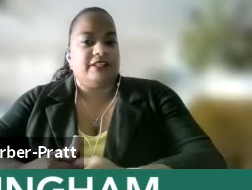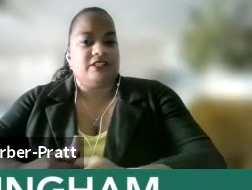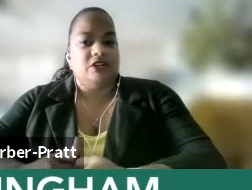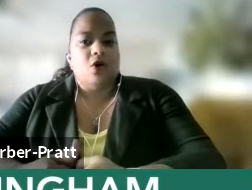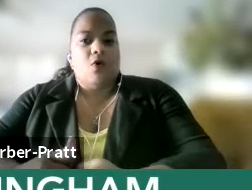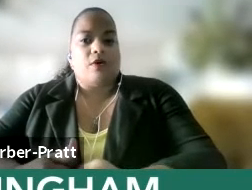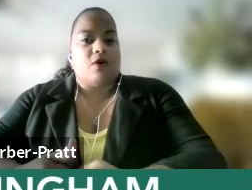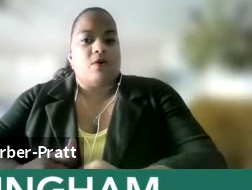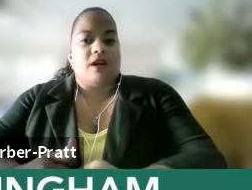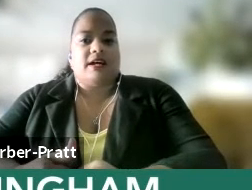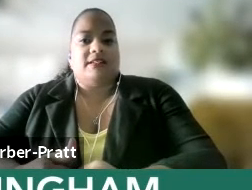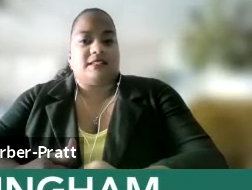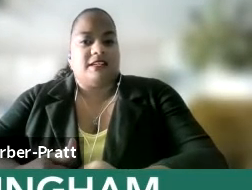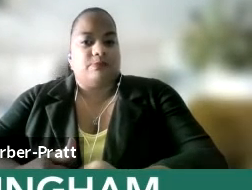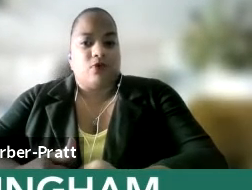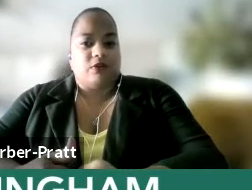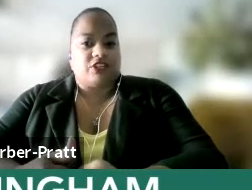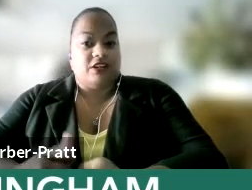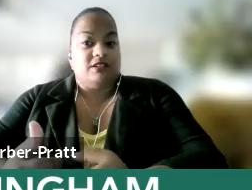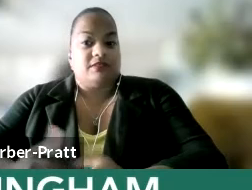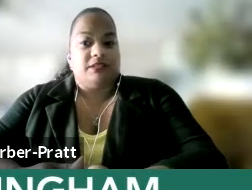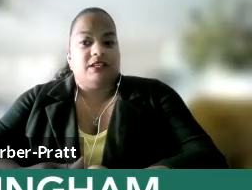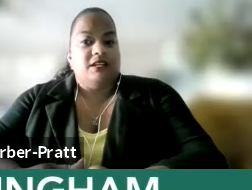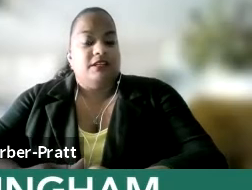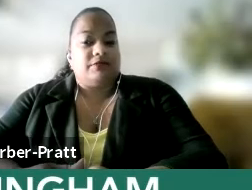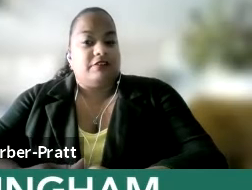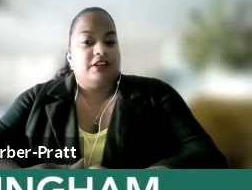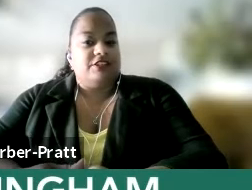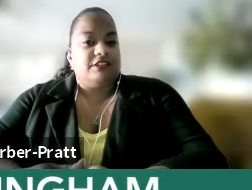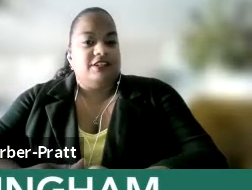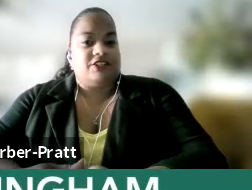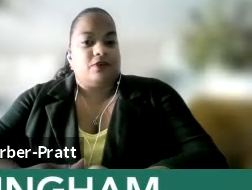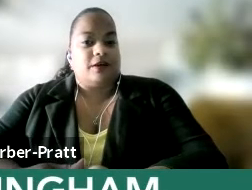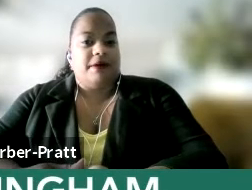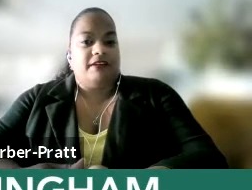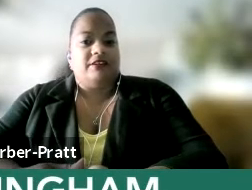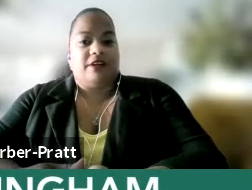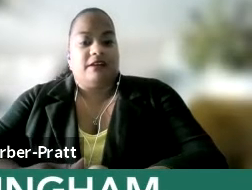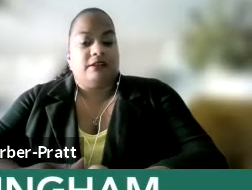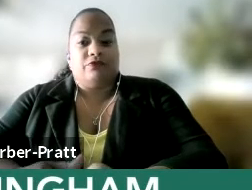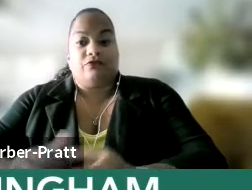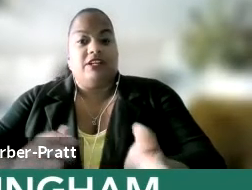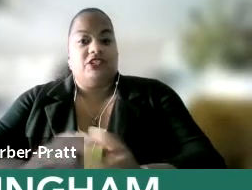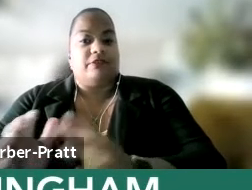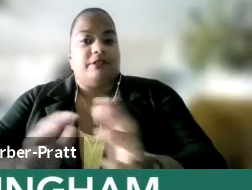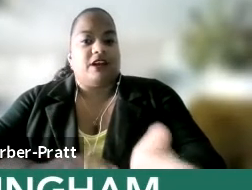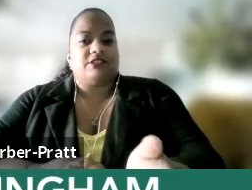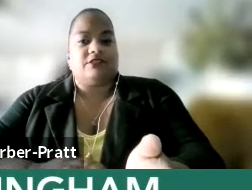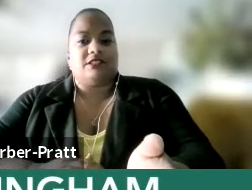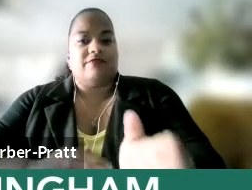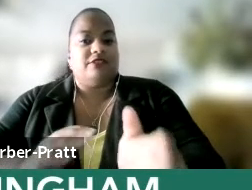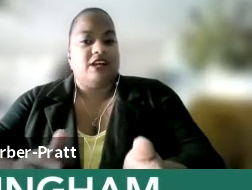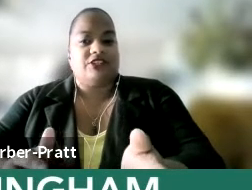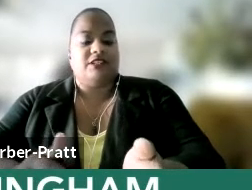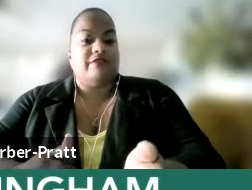or friends, or more organized like sport, which can also be either recreational in nature or competitive, ranging from the